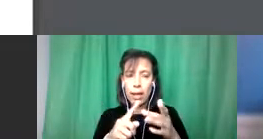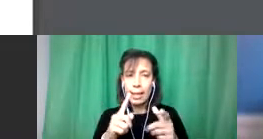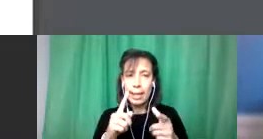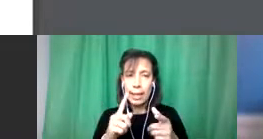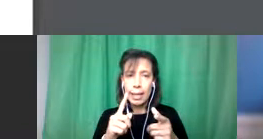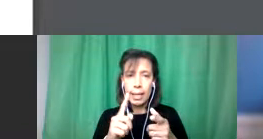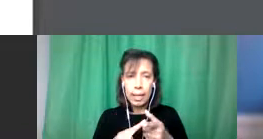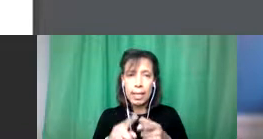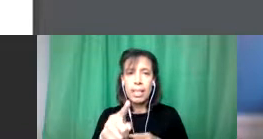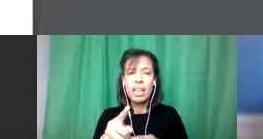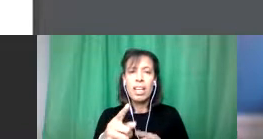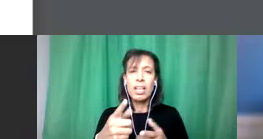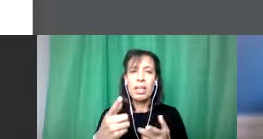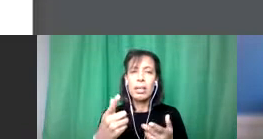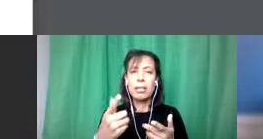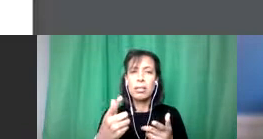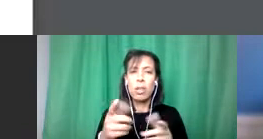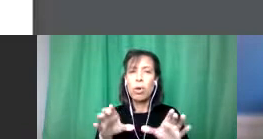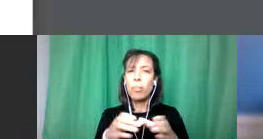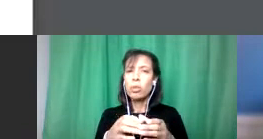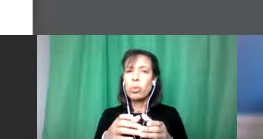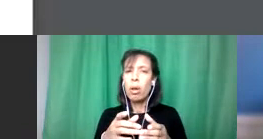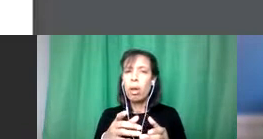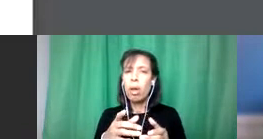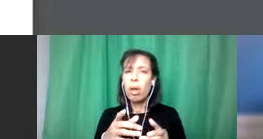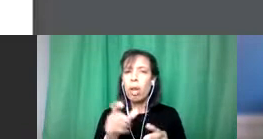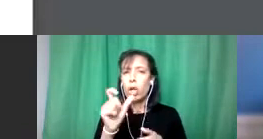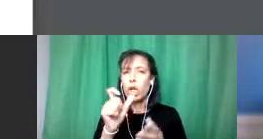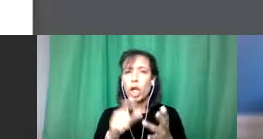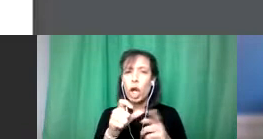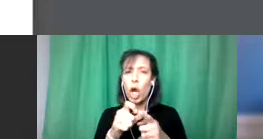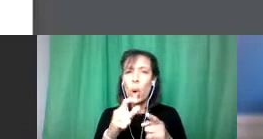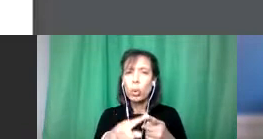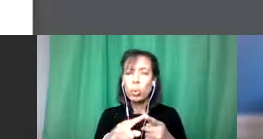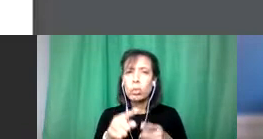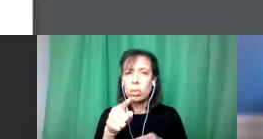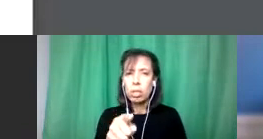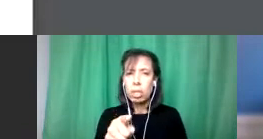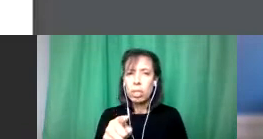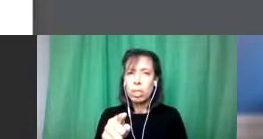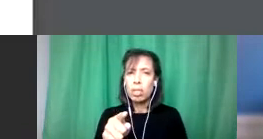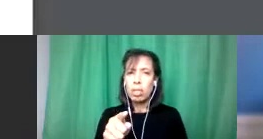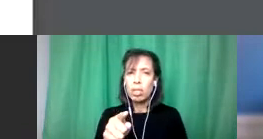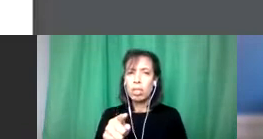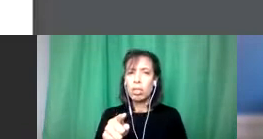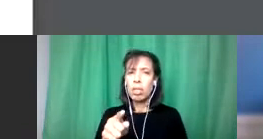module code, AIE. You've got all of your module codes will start